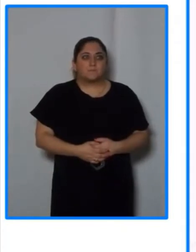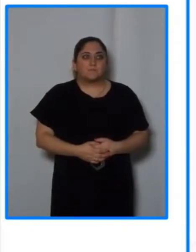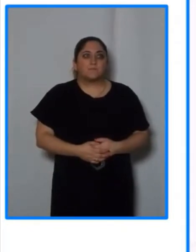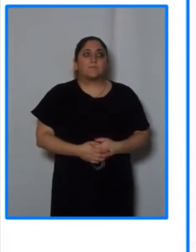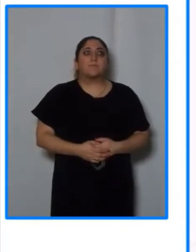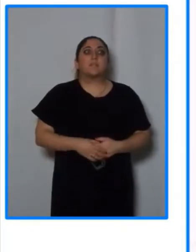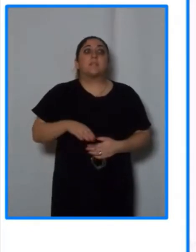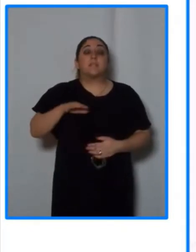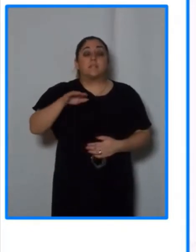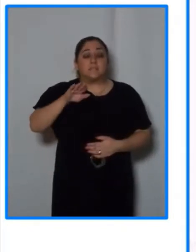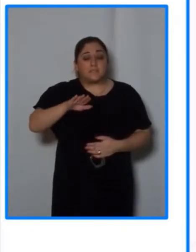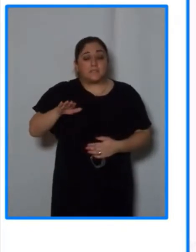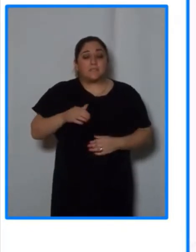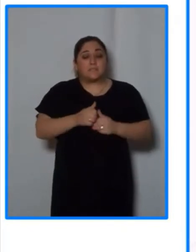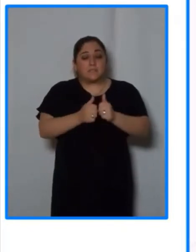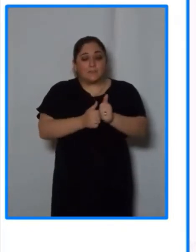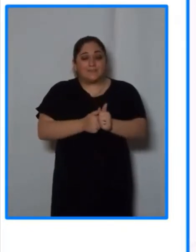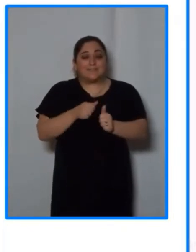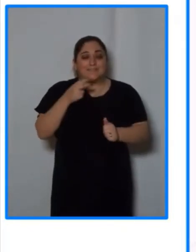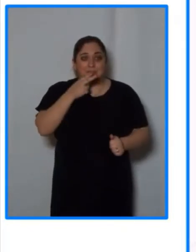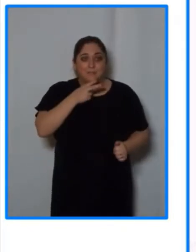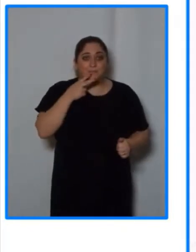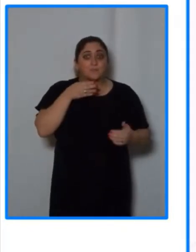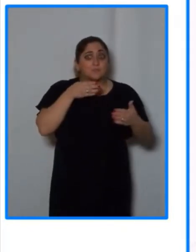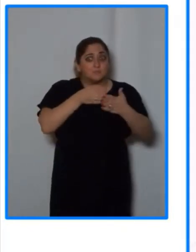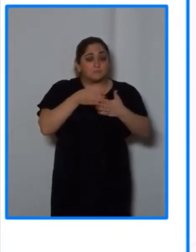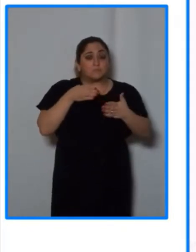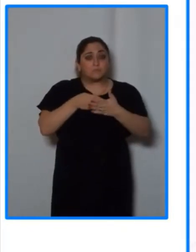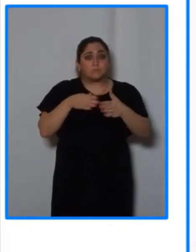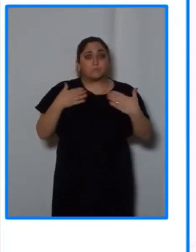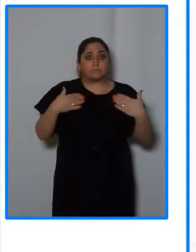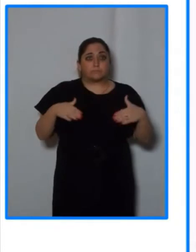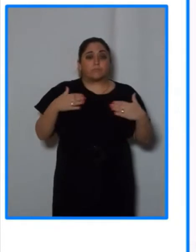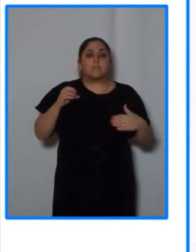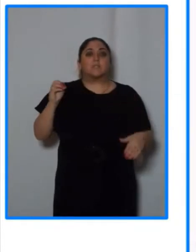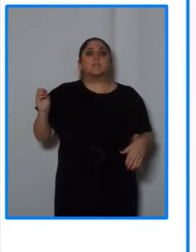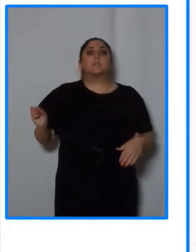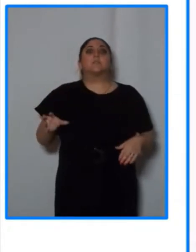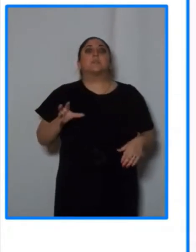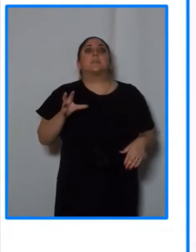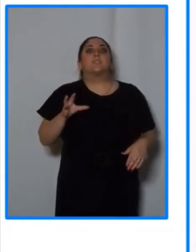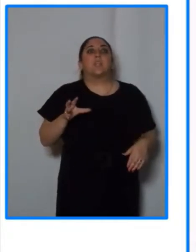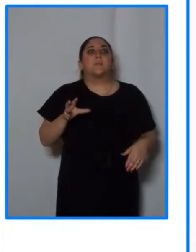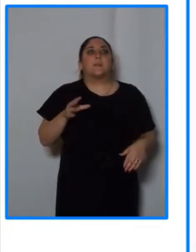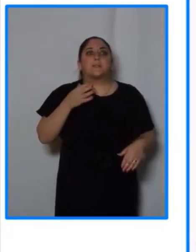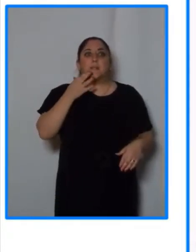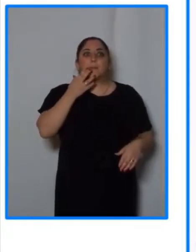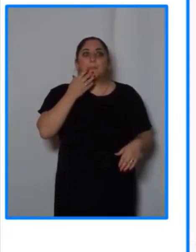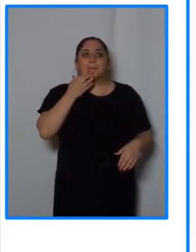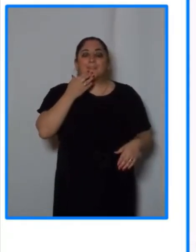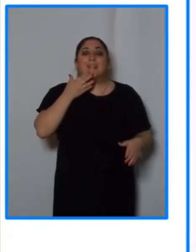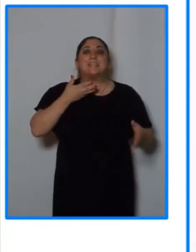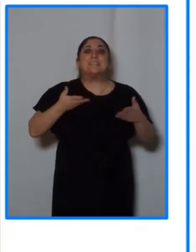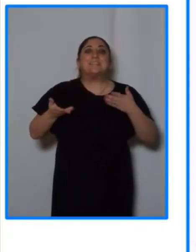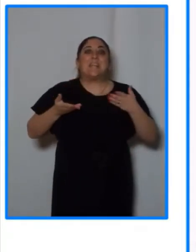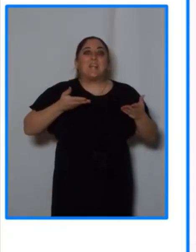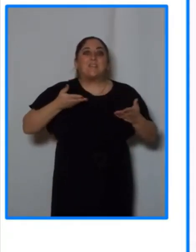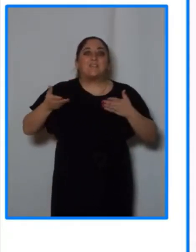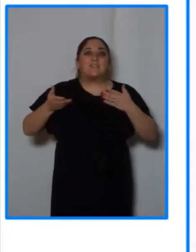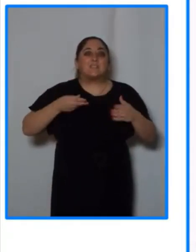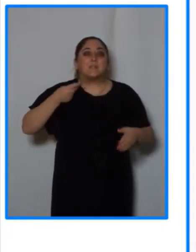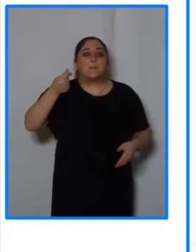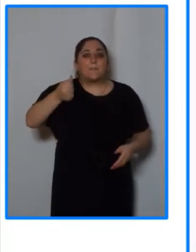People with speech disabilities encounter barriers, especially with voice-based services such as automated